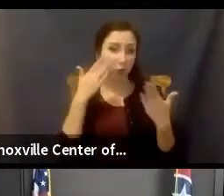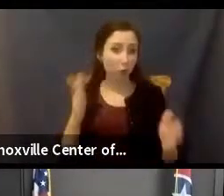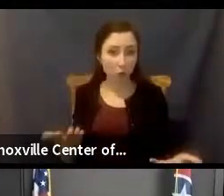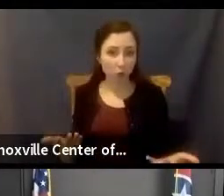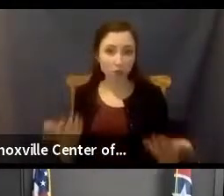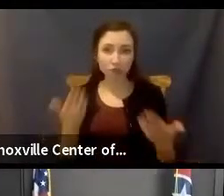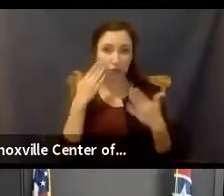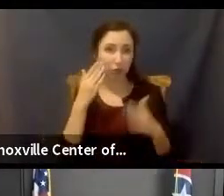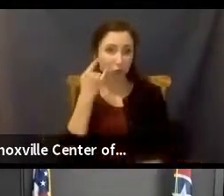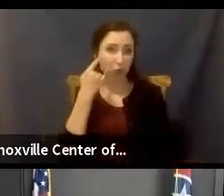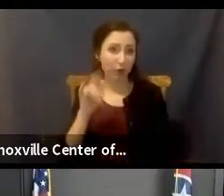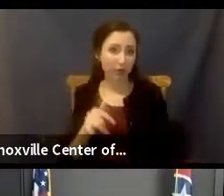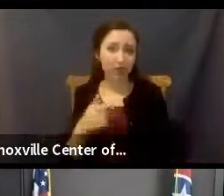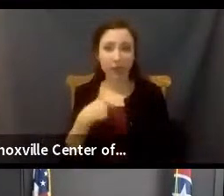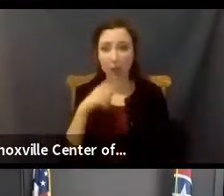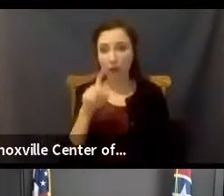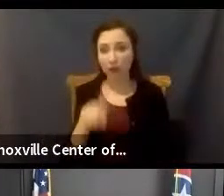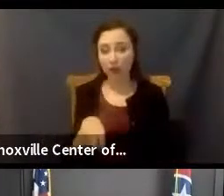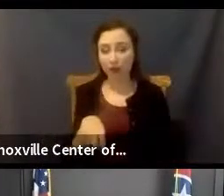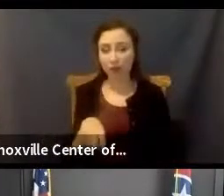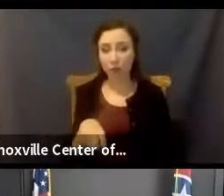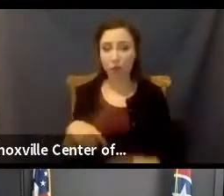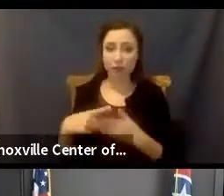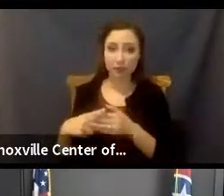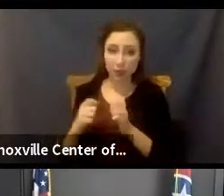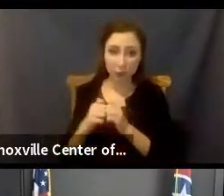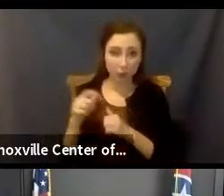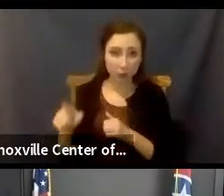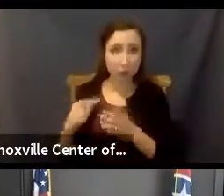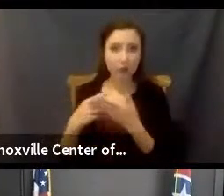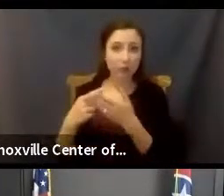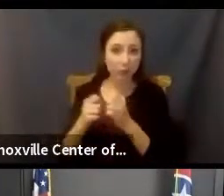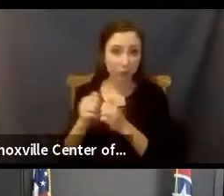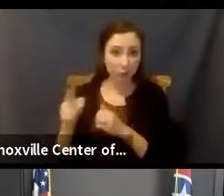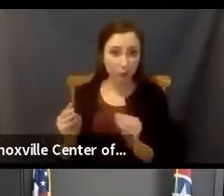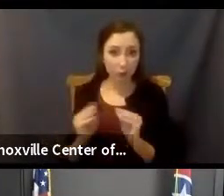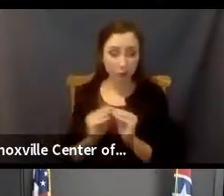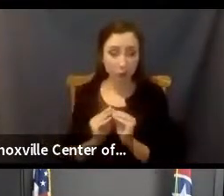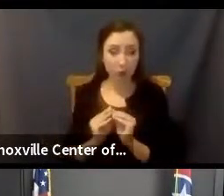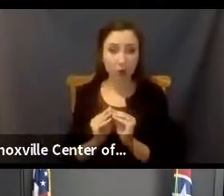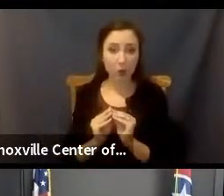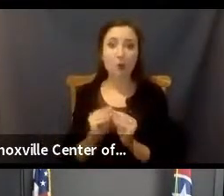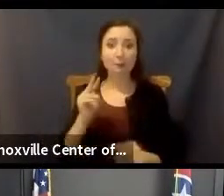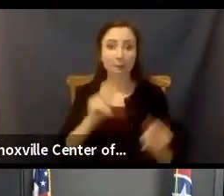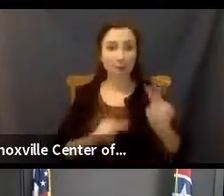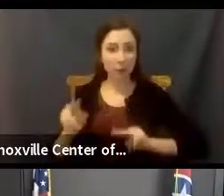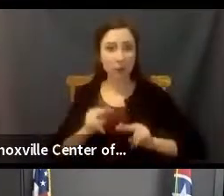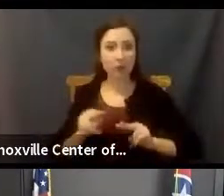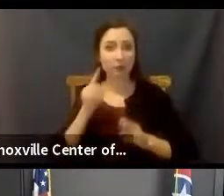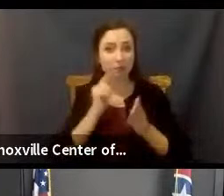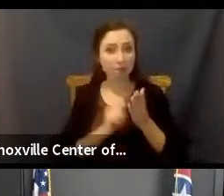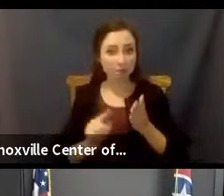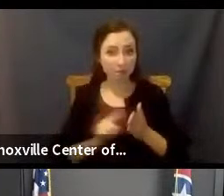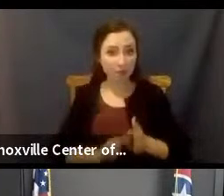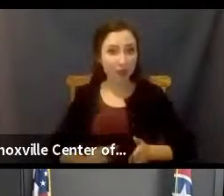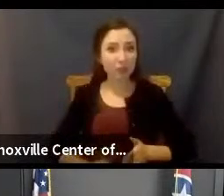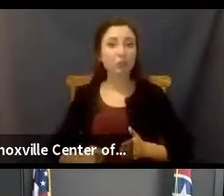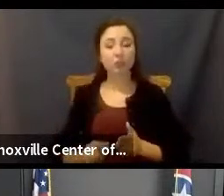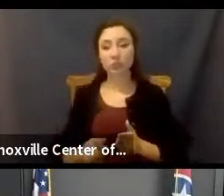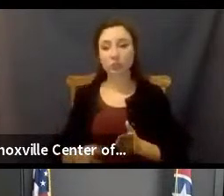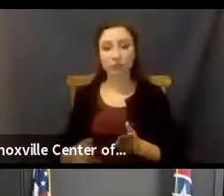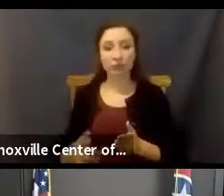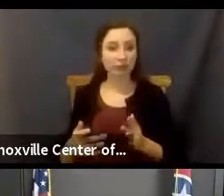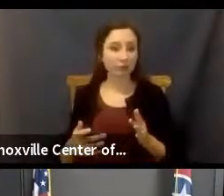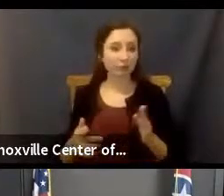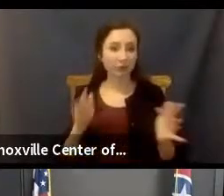not sure right now. I'd have to consult with her and talk with her and take a look at some research and probably call the AG's